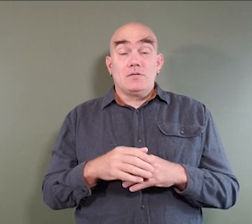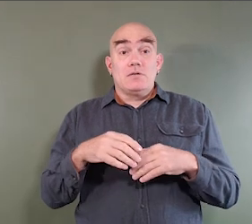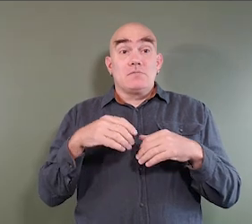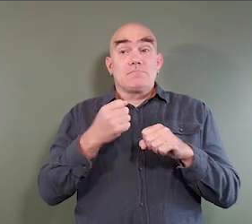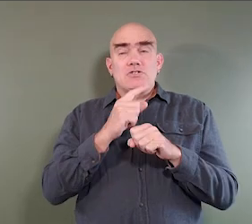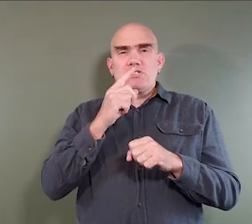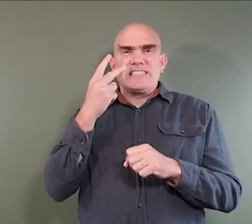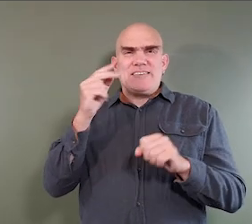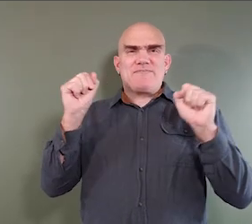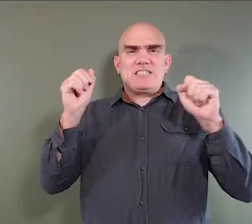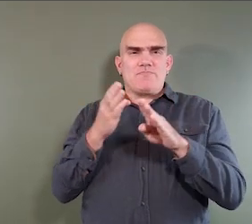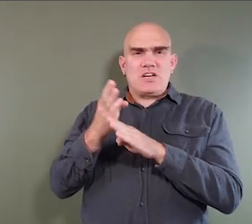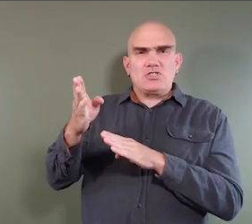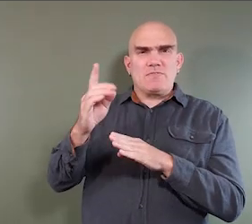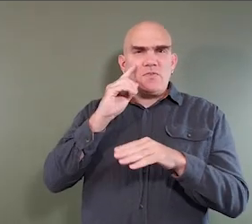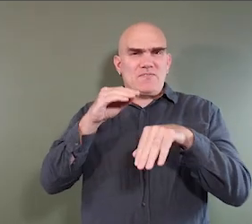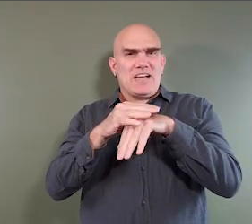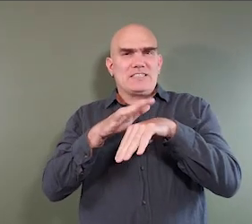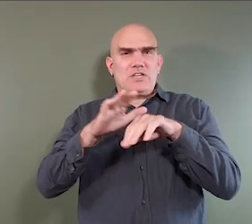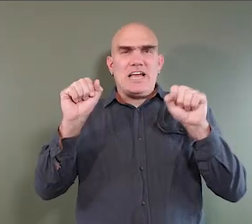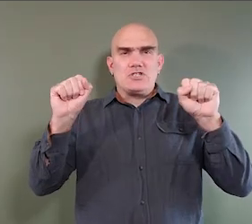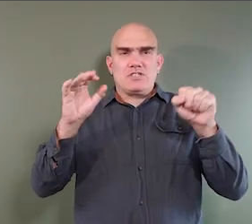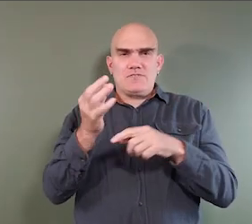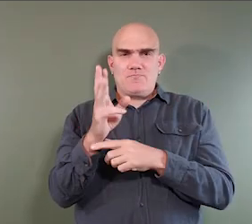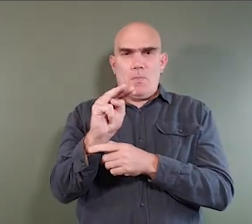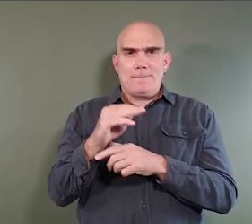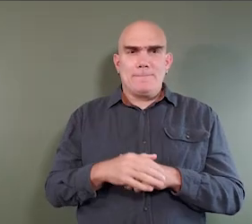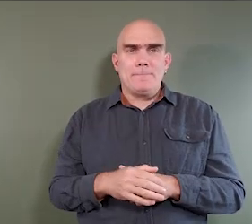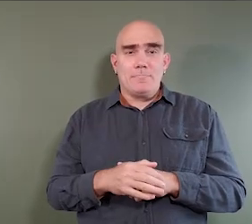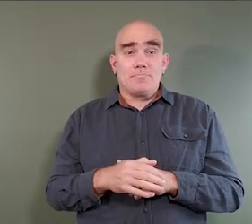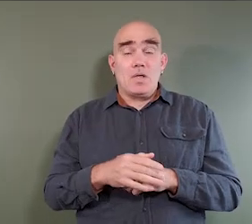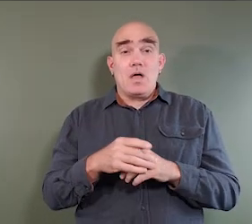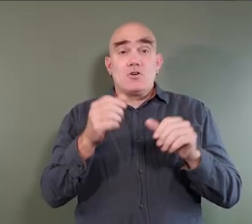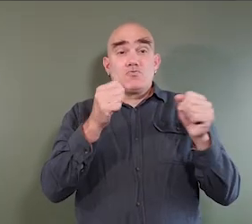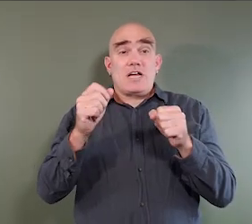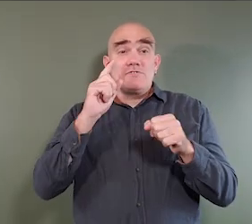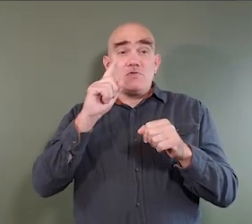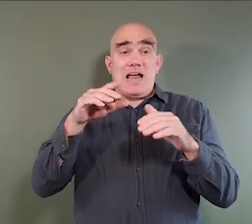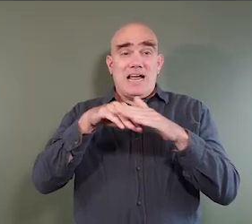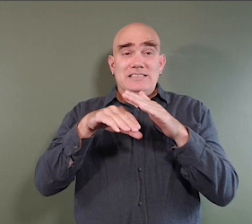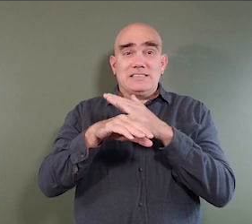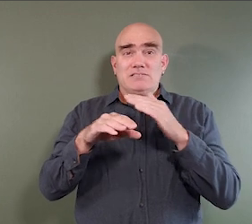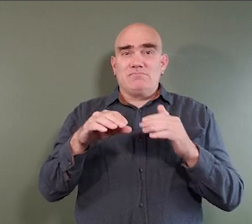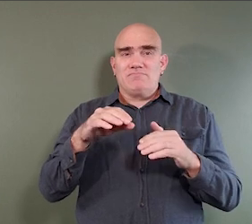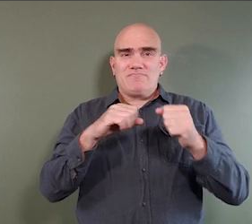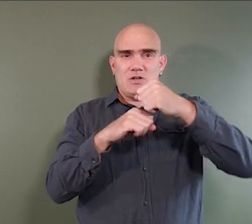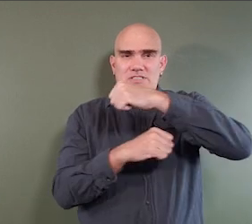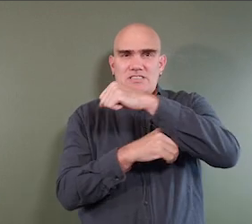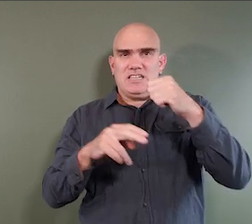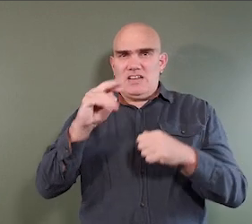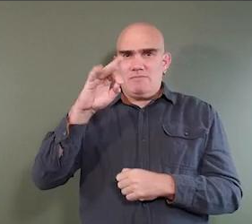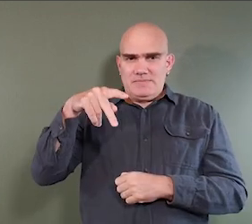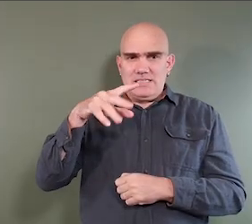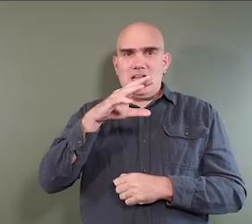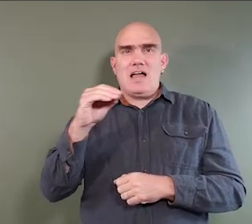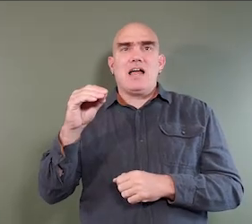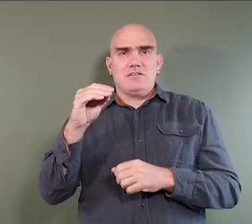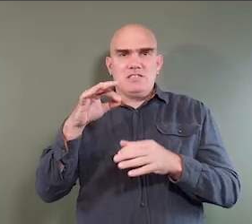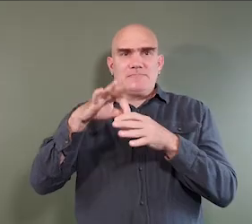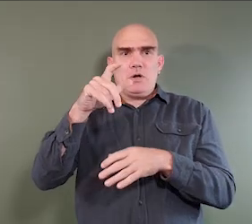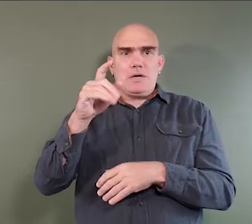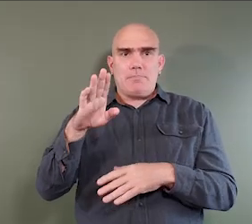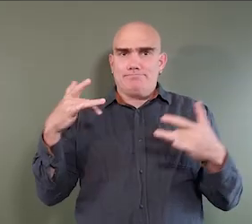fitness professional to give you advice on your exercise form. Strategy for Access Foundation, NFP, and Spirit Club will not